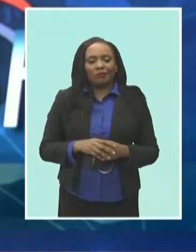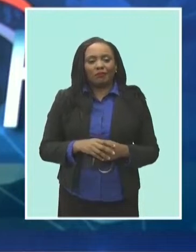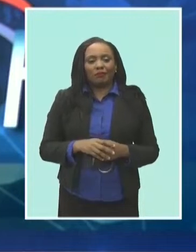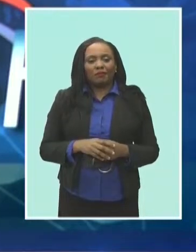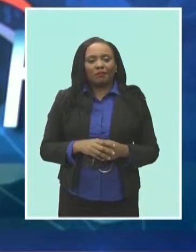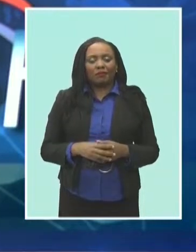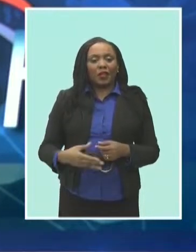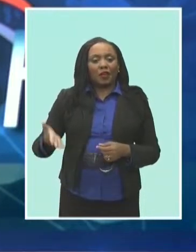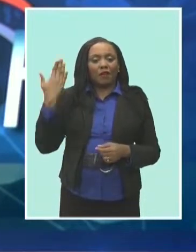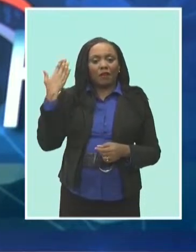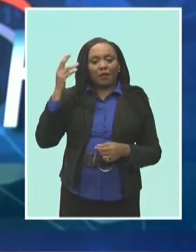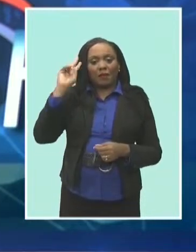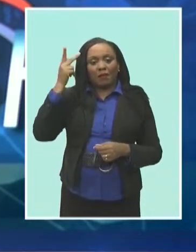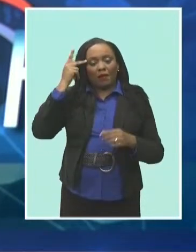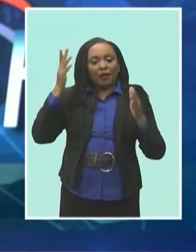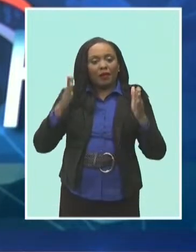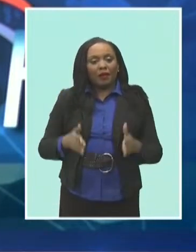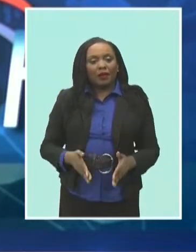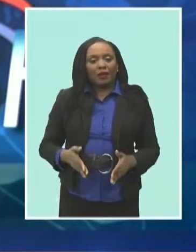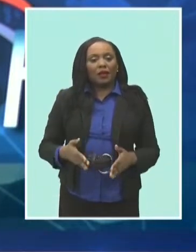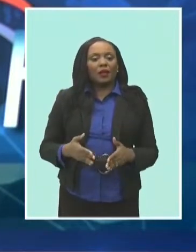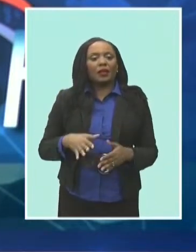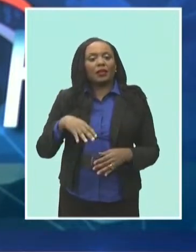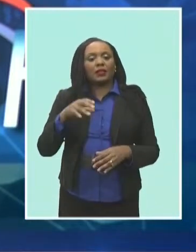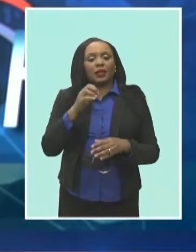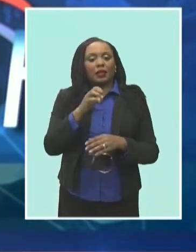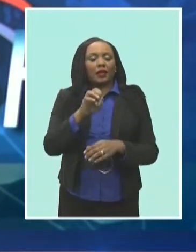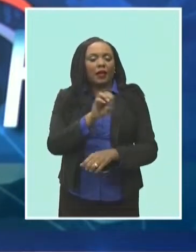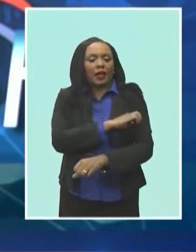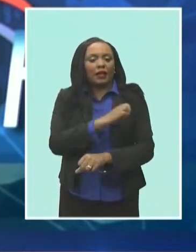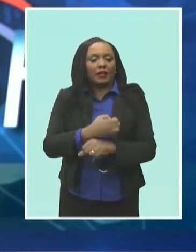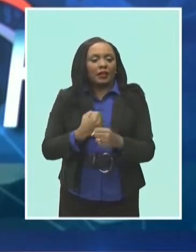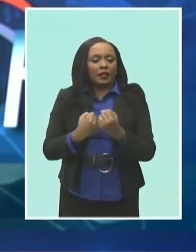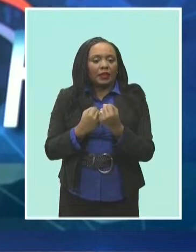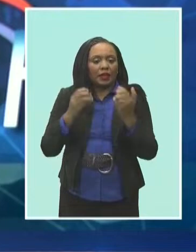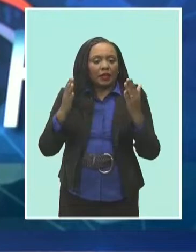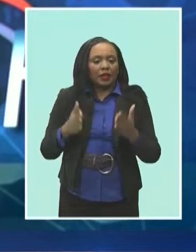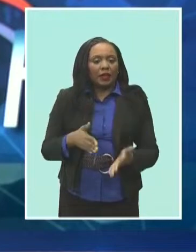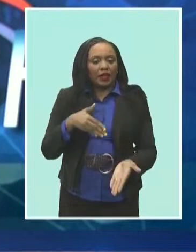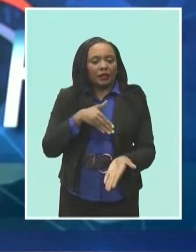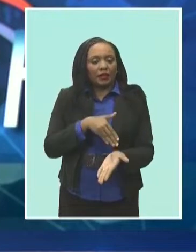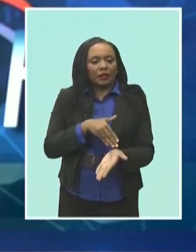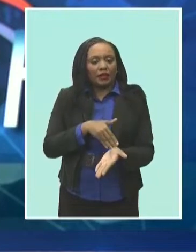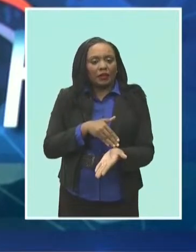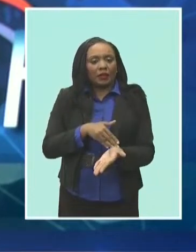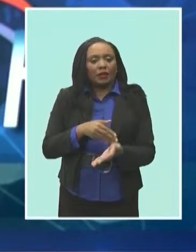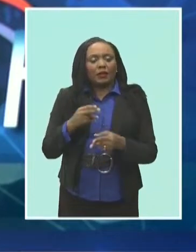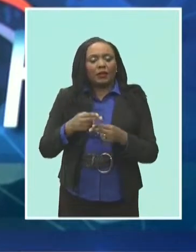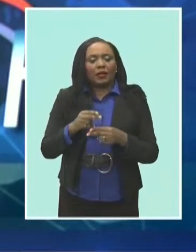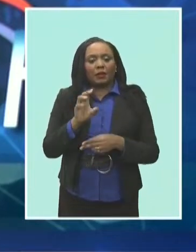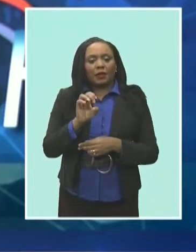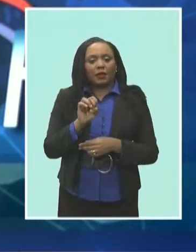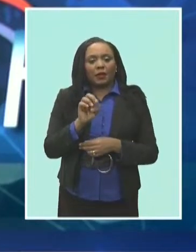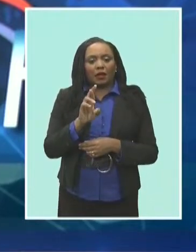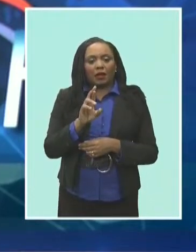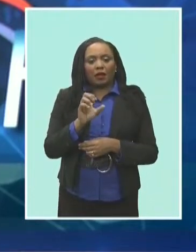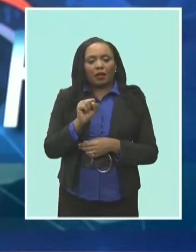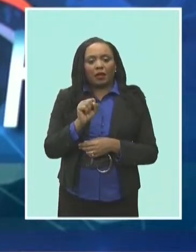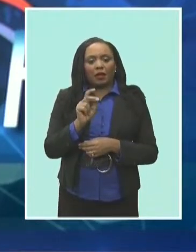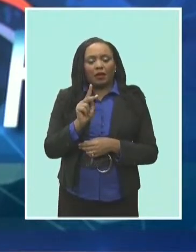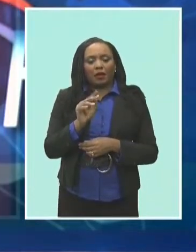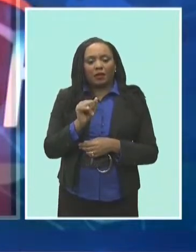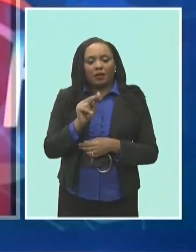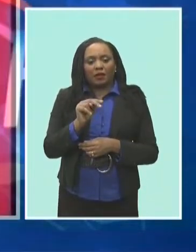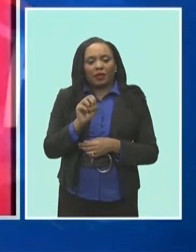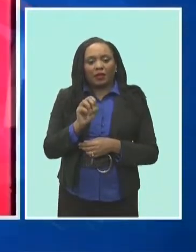Former politician, Pan-Africanist, energy advocate and medical doctor Ersin Simmons is dead. The 83-year-old of Pine Plantation